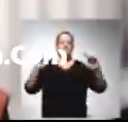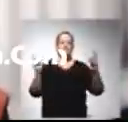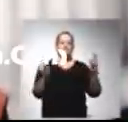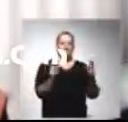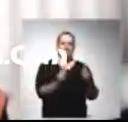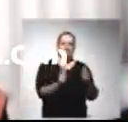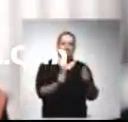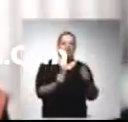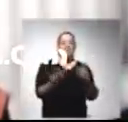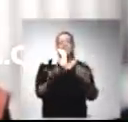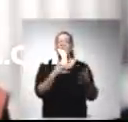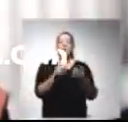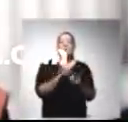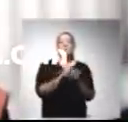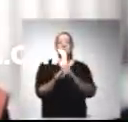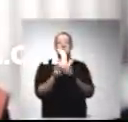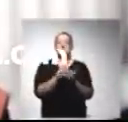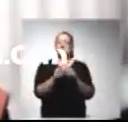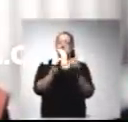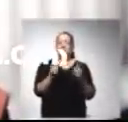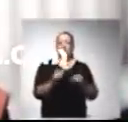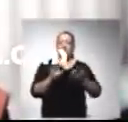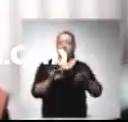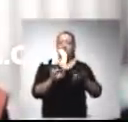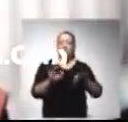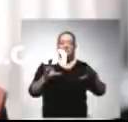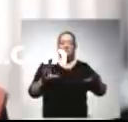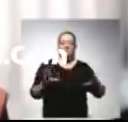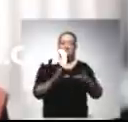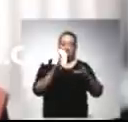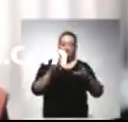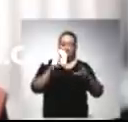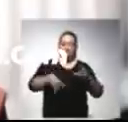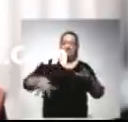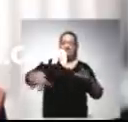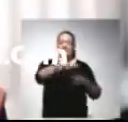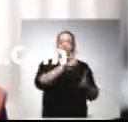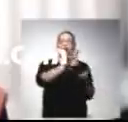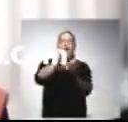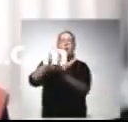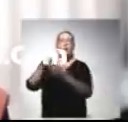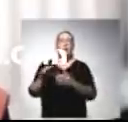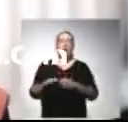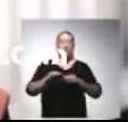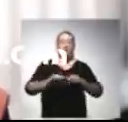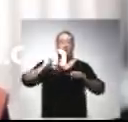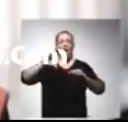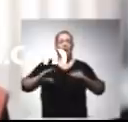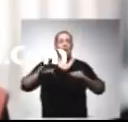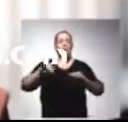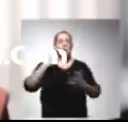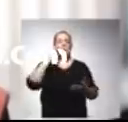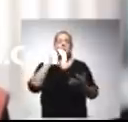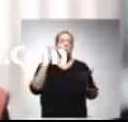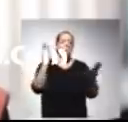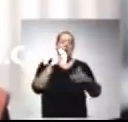large caverns that extend very far down into this mountain. Notice that crack going up